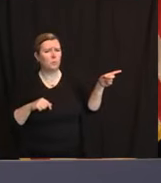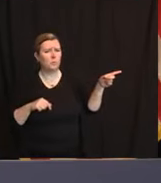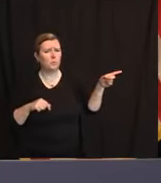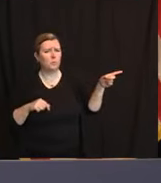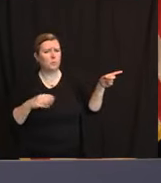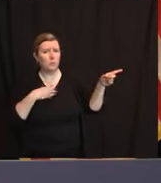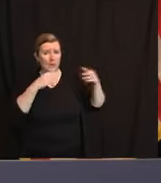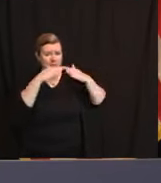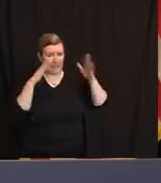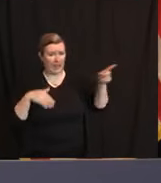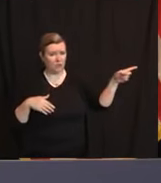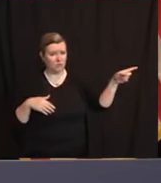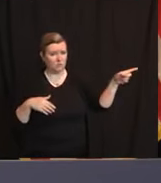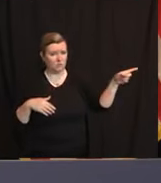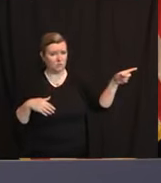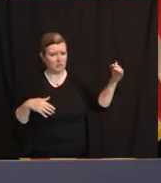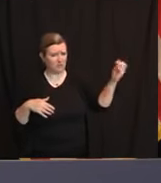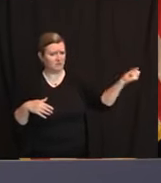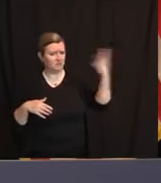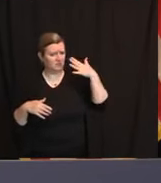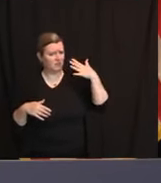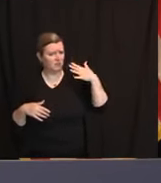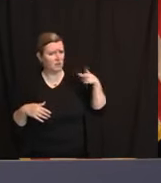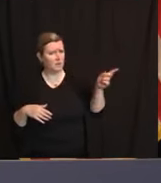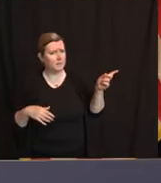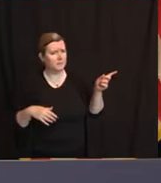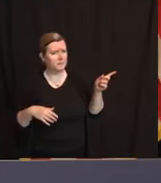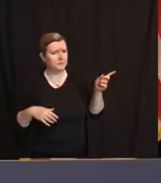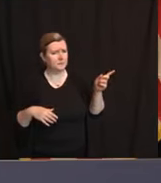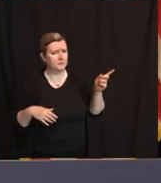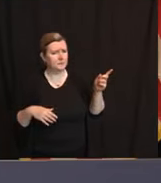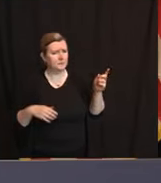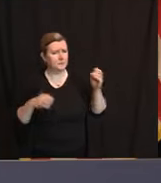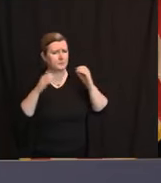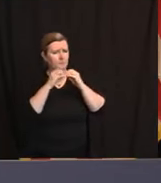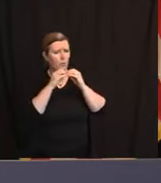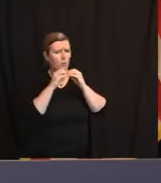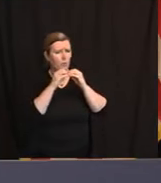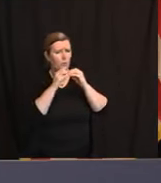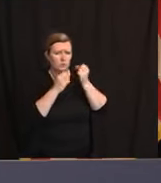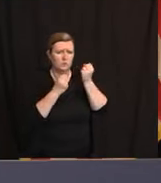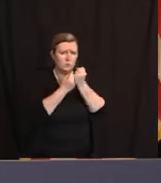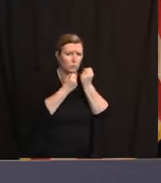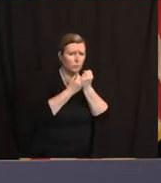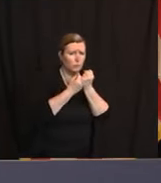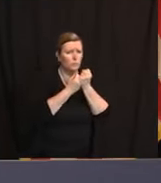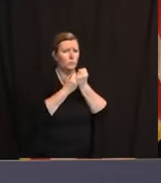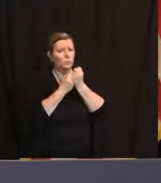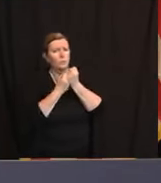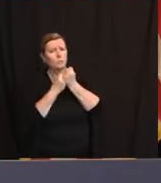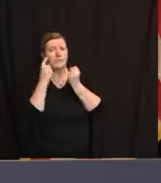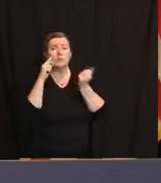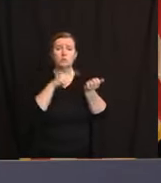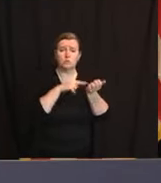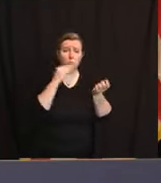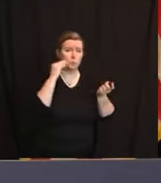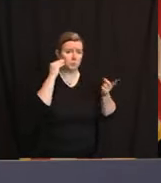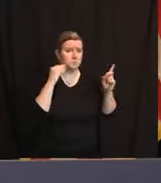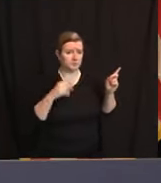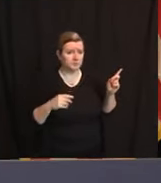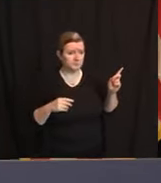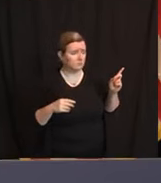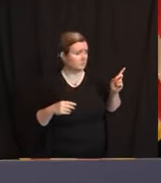wave directly for long-term care. I will, Rob, turn to you. You hear